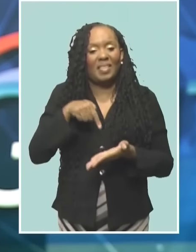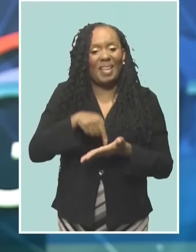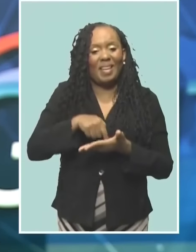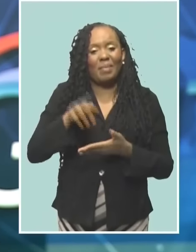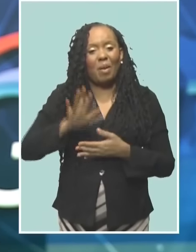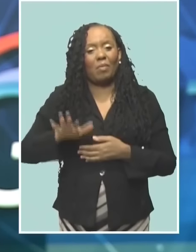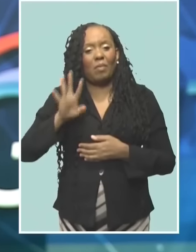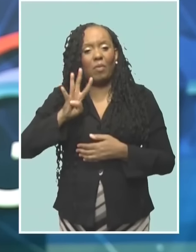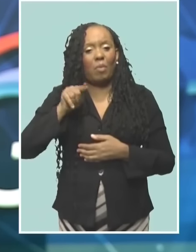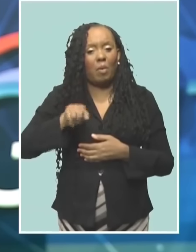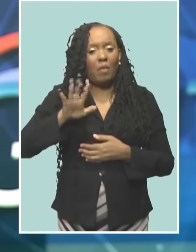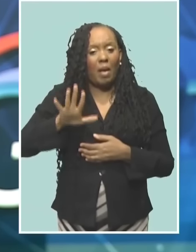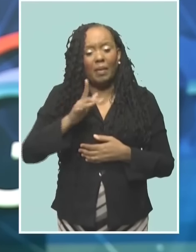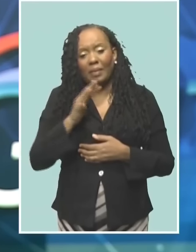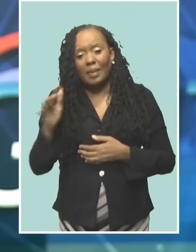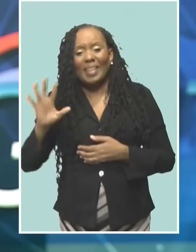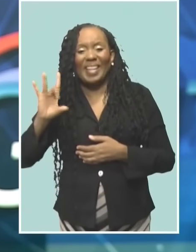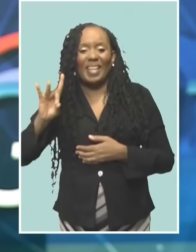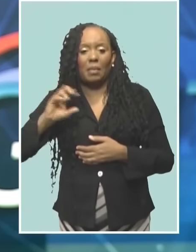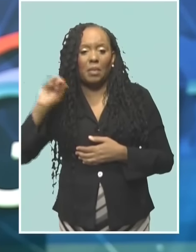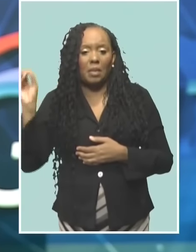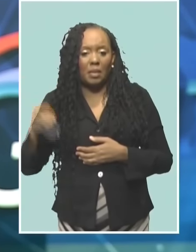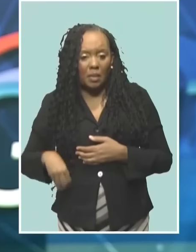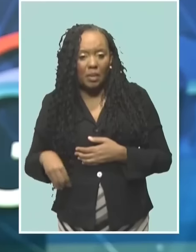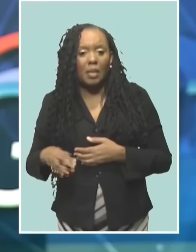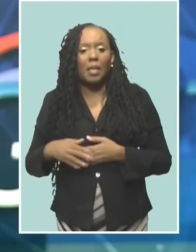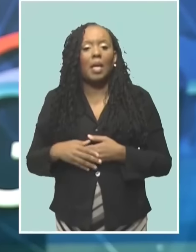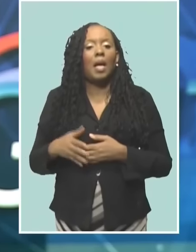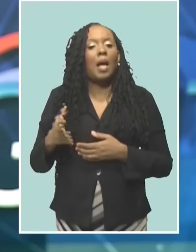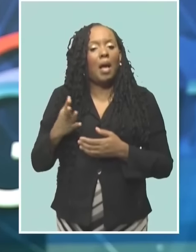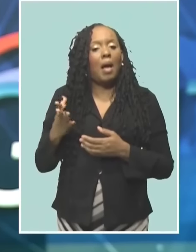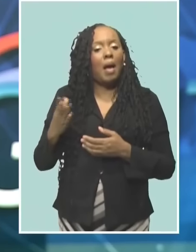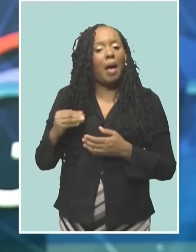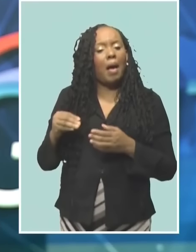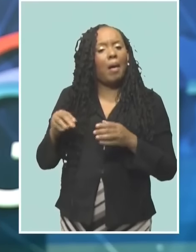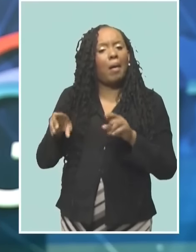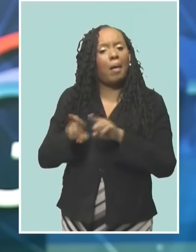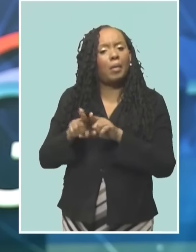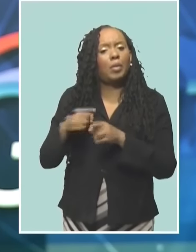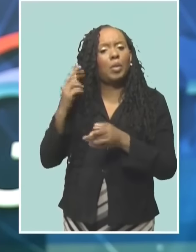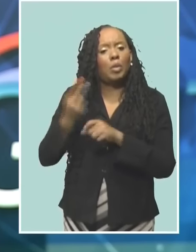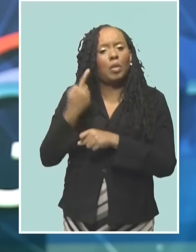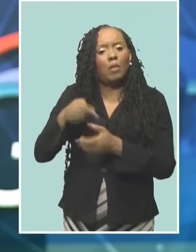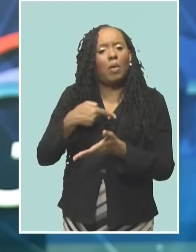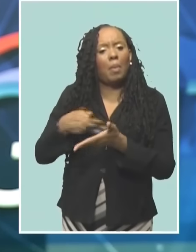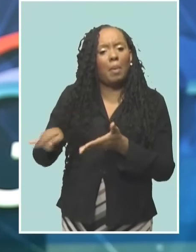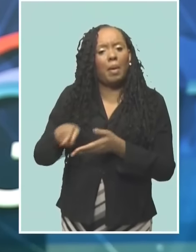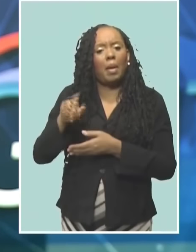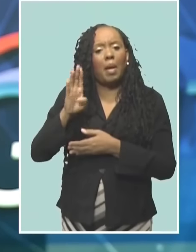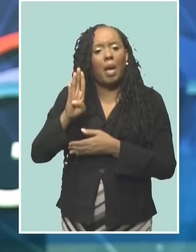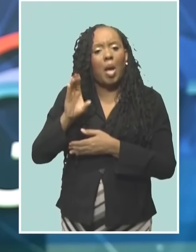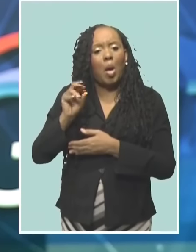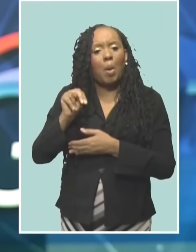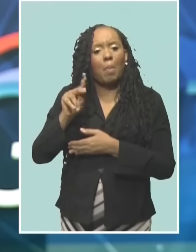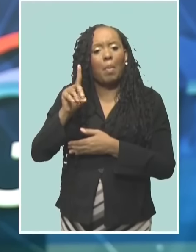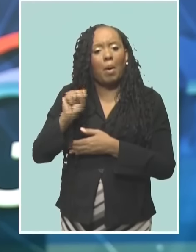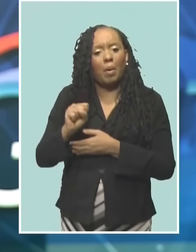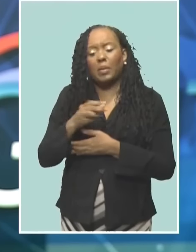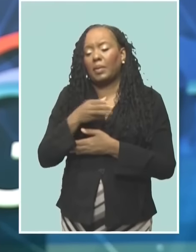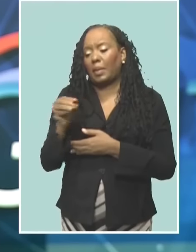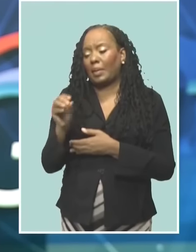debt ranges from 4.5% to 8% for Series D and E bonds respectively, and 3.75% for